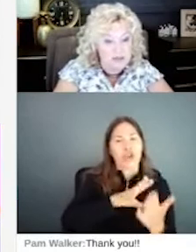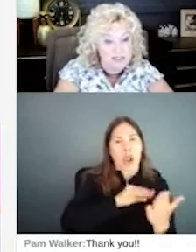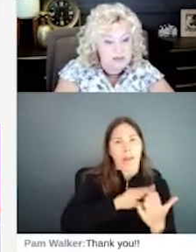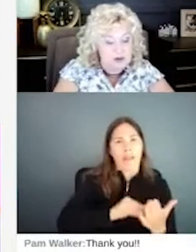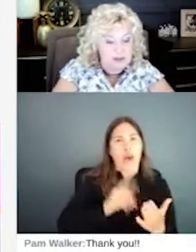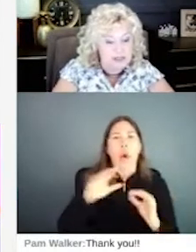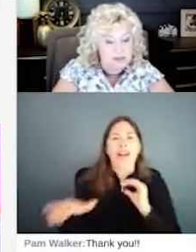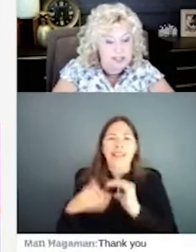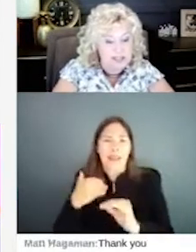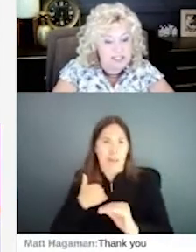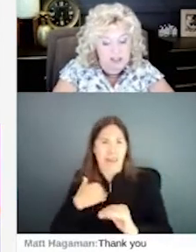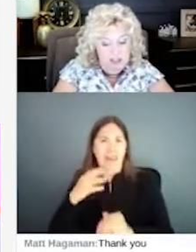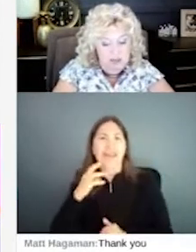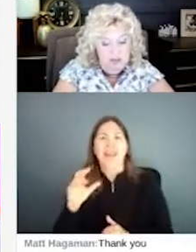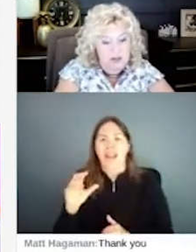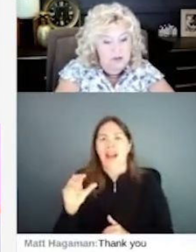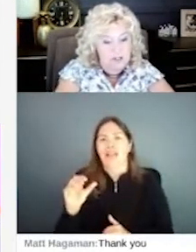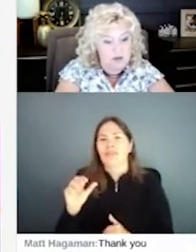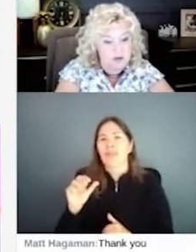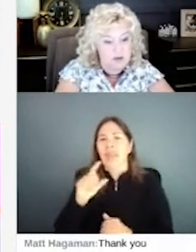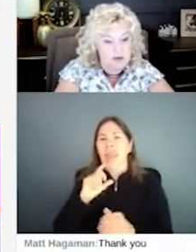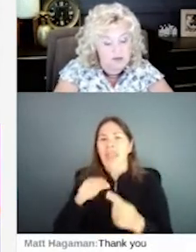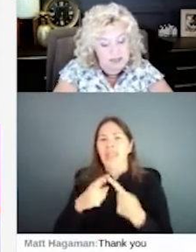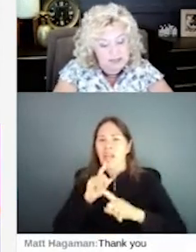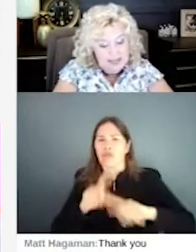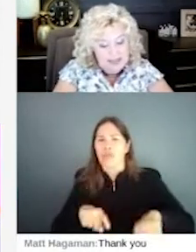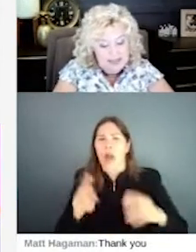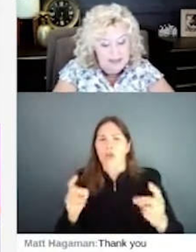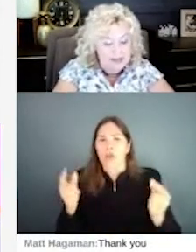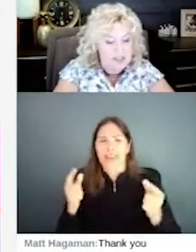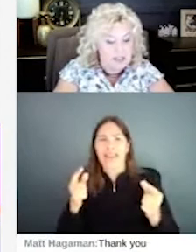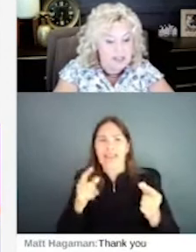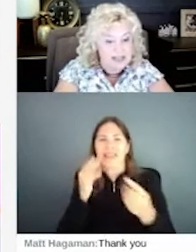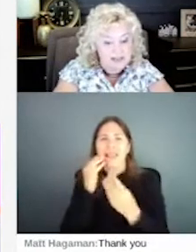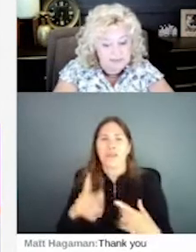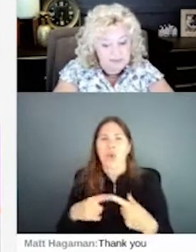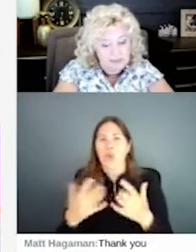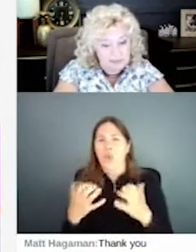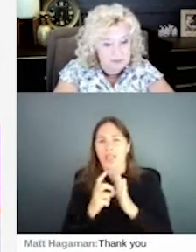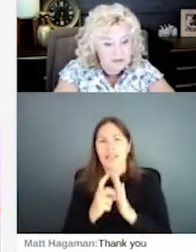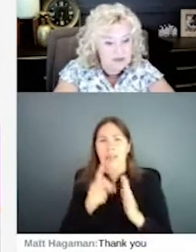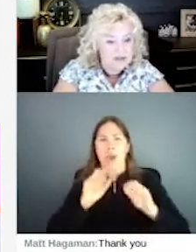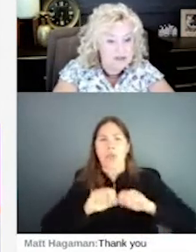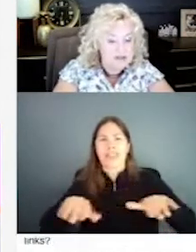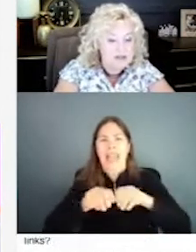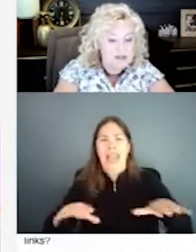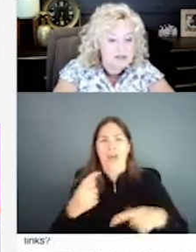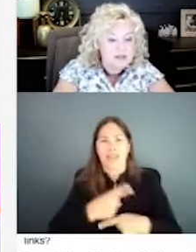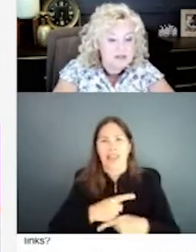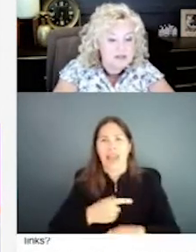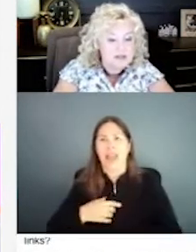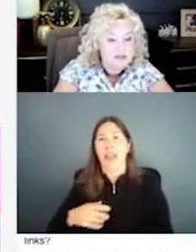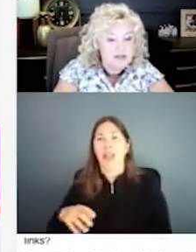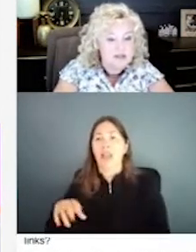demo in the subject, and I'll just respond really quick with those and get them out to you today. In the very top of